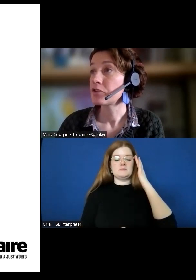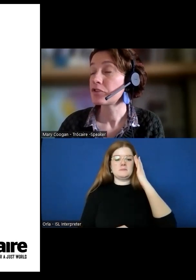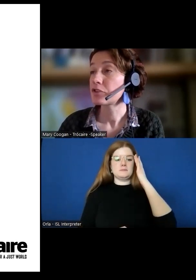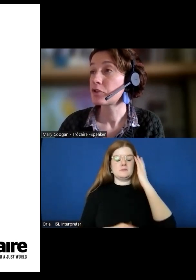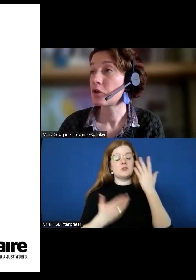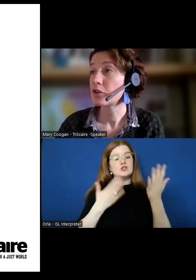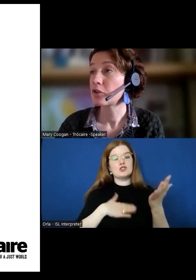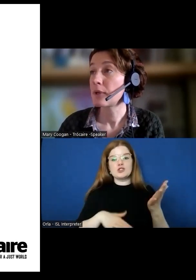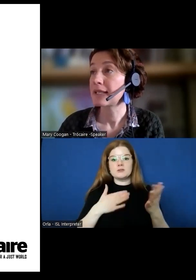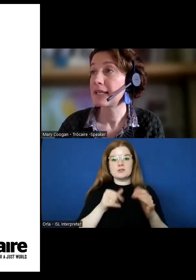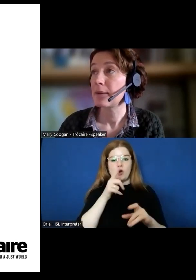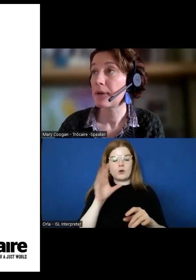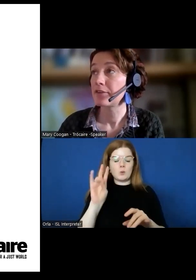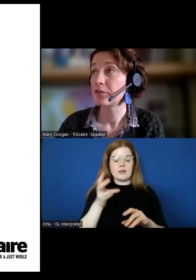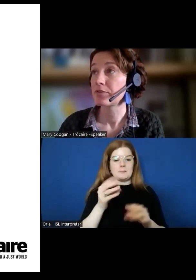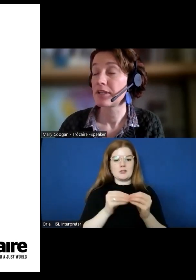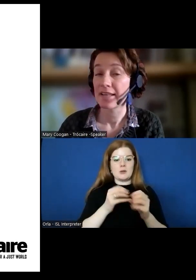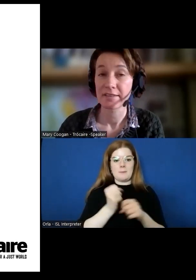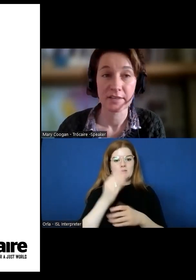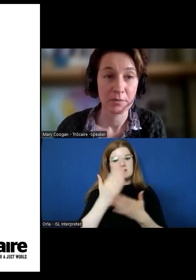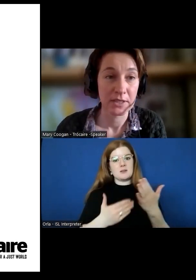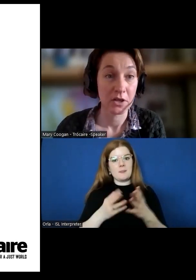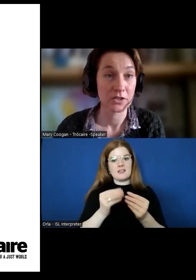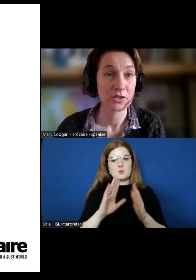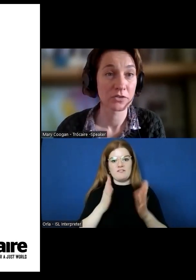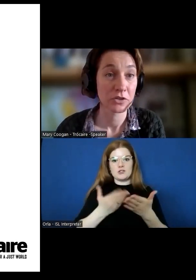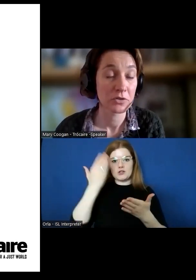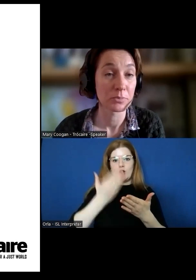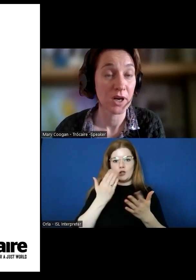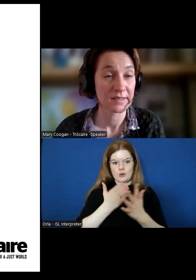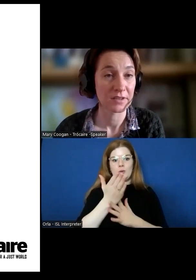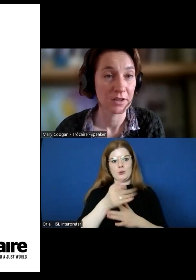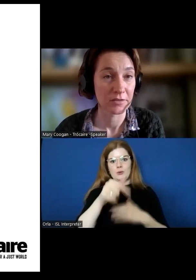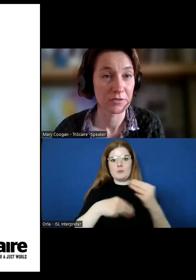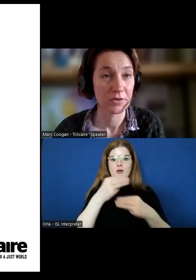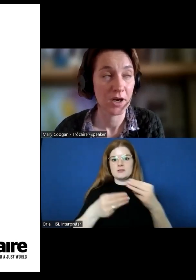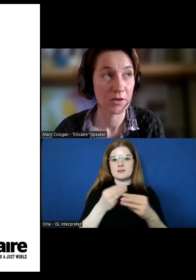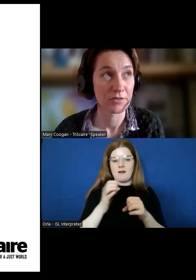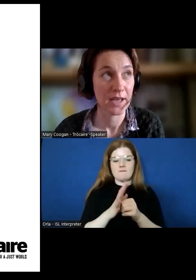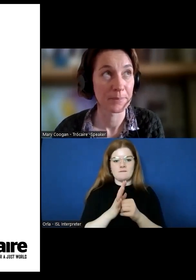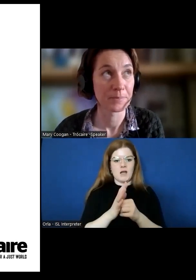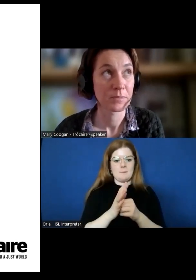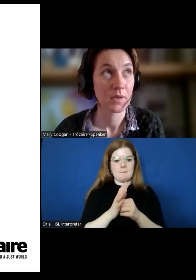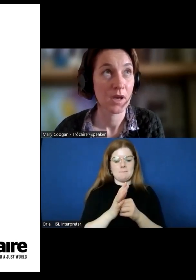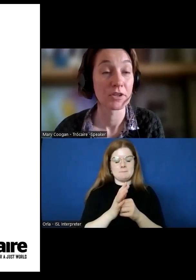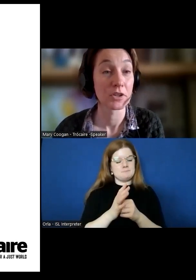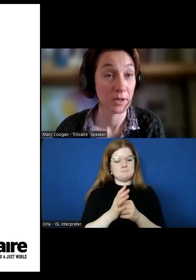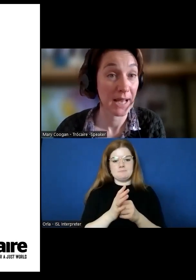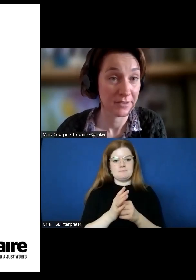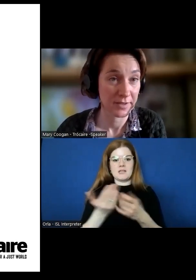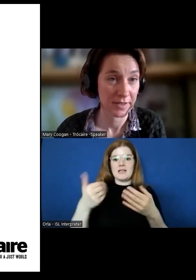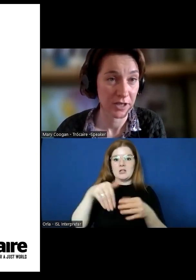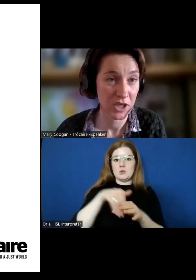So just to talk quickly about some of the lessons that we learned through the process of